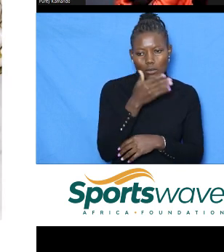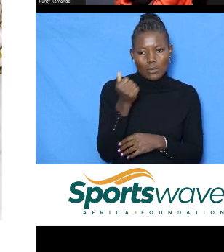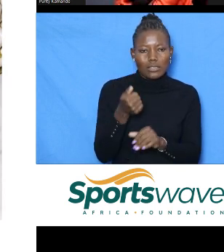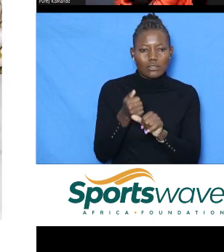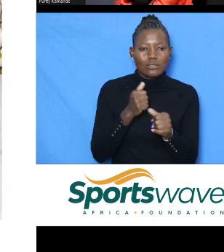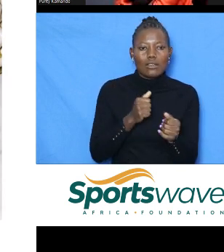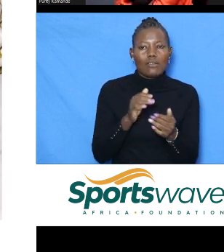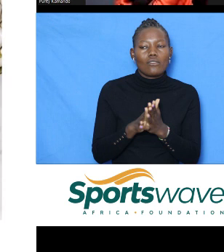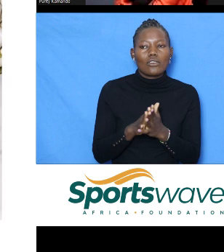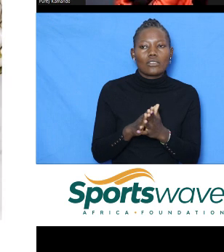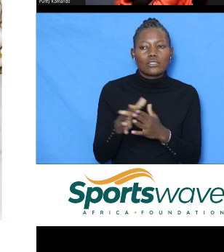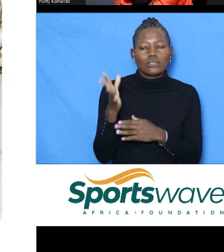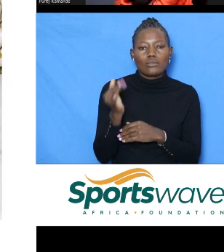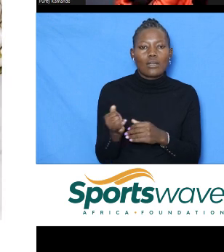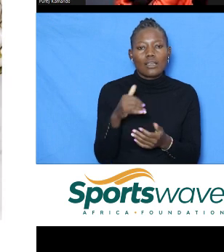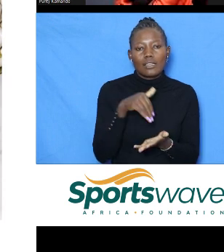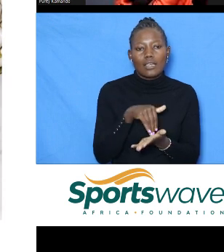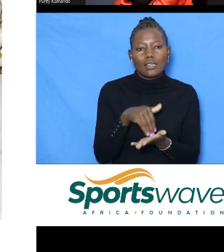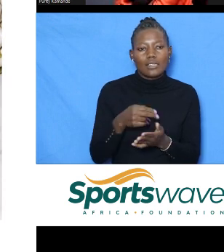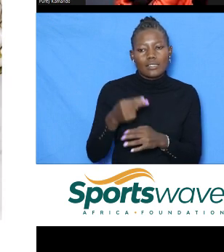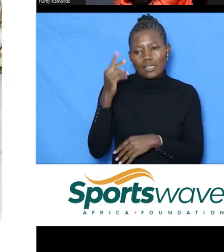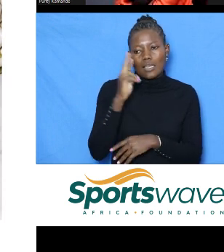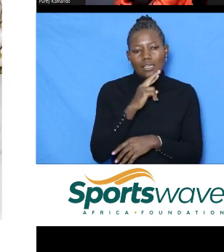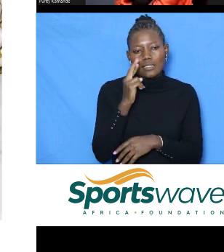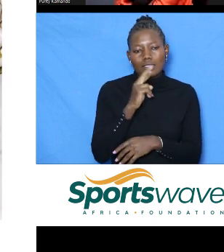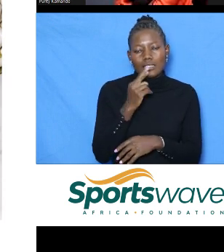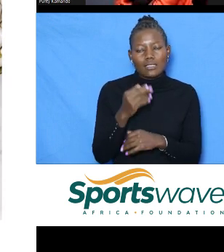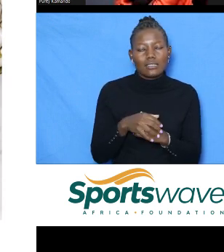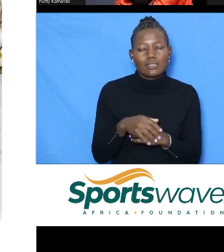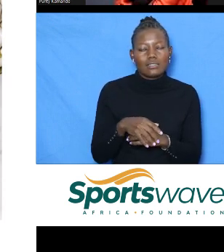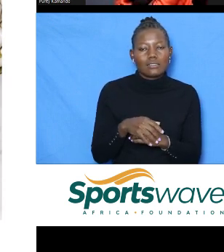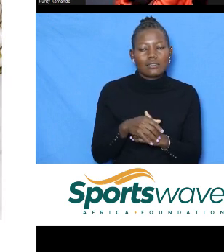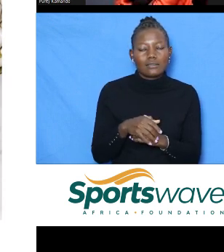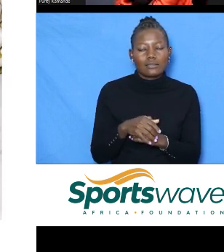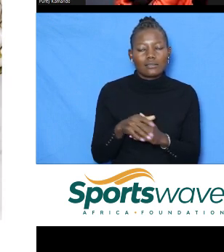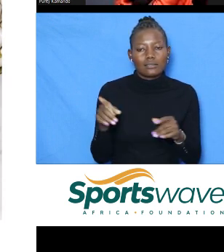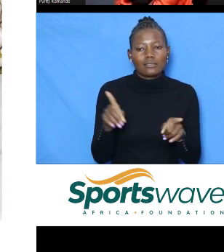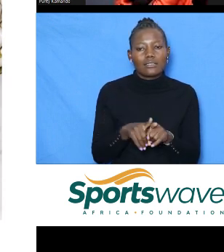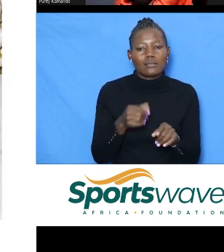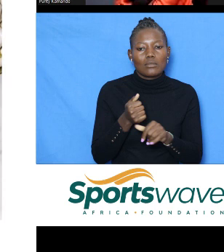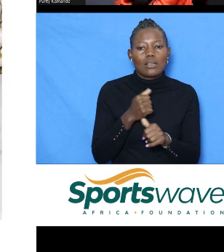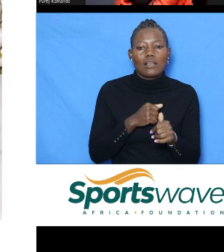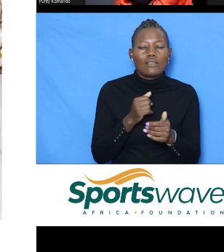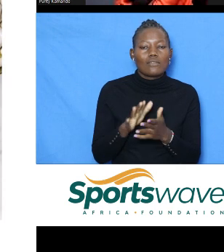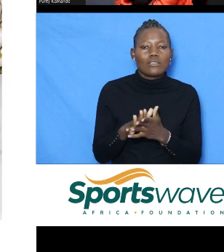these substances because again, the high risk of contamination, and again, avoid ordering